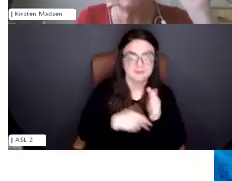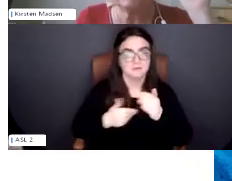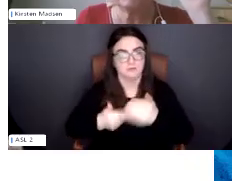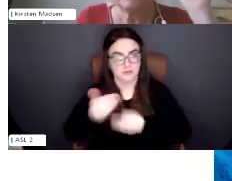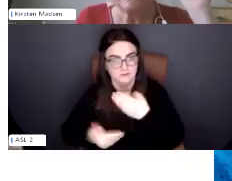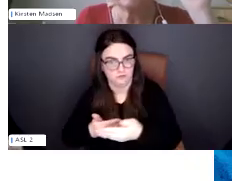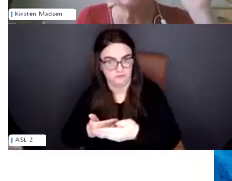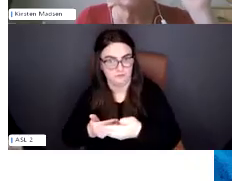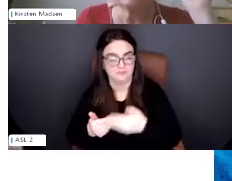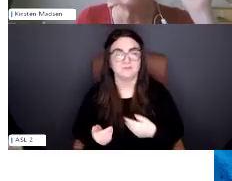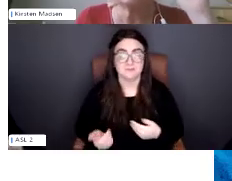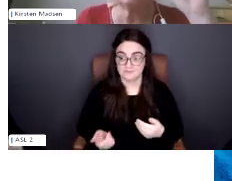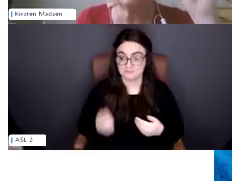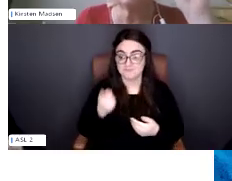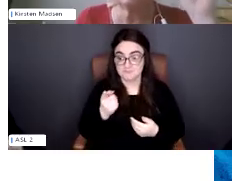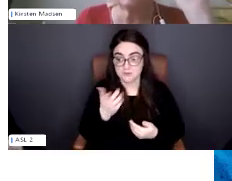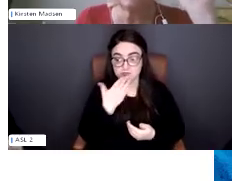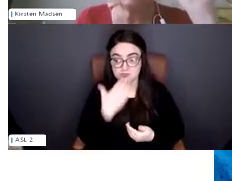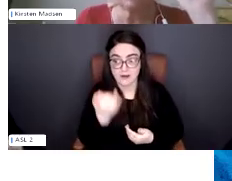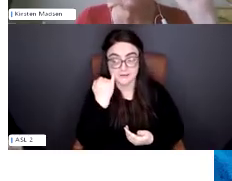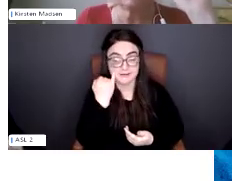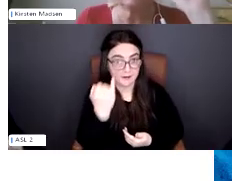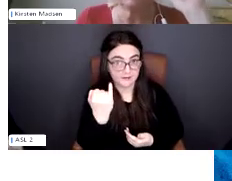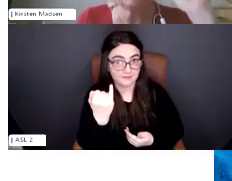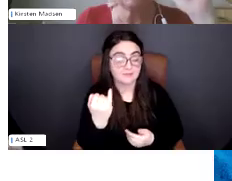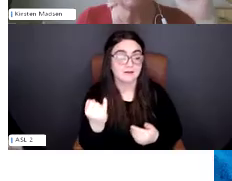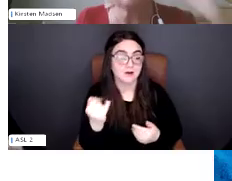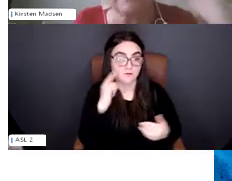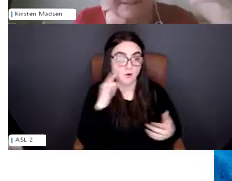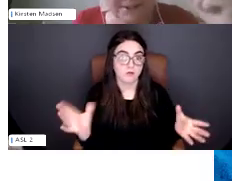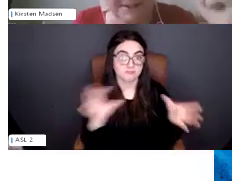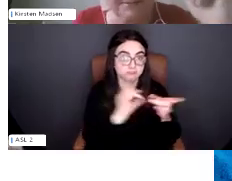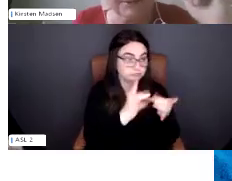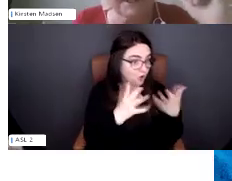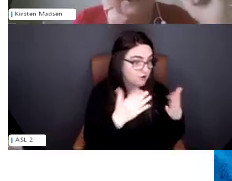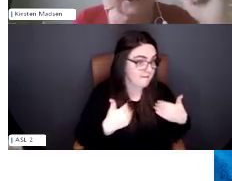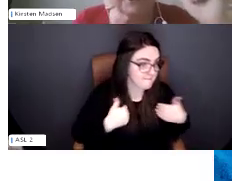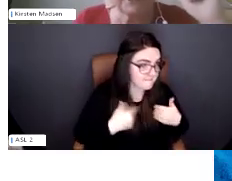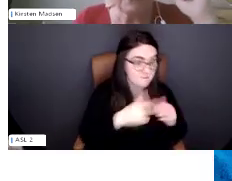link, and it's a good idea to link to existing policies and procedures. So what is a policy and